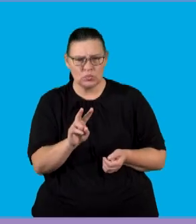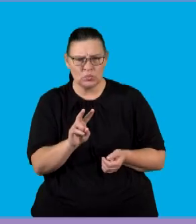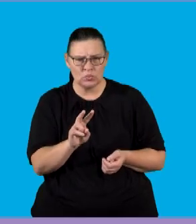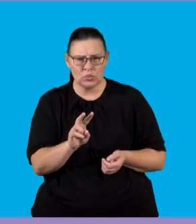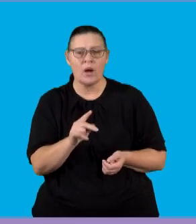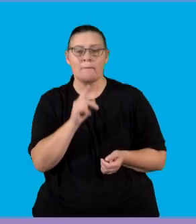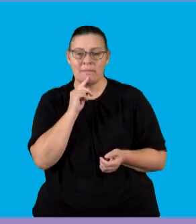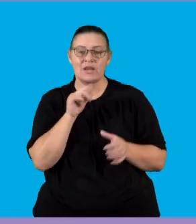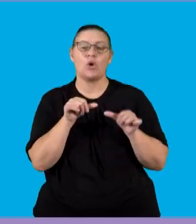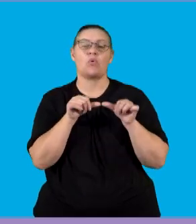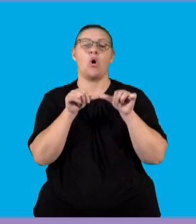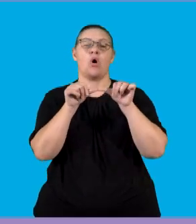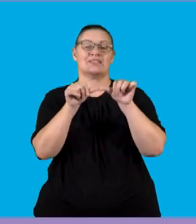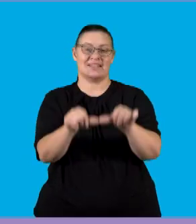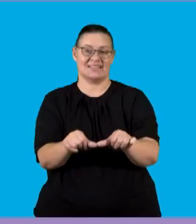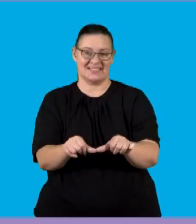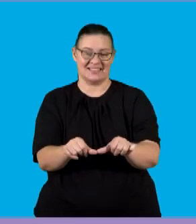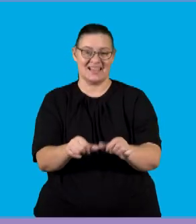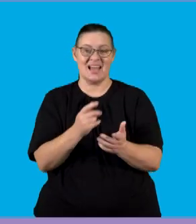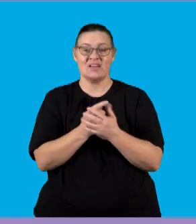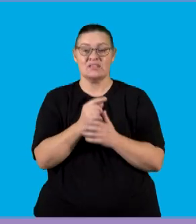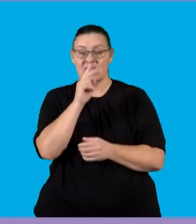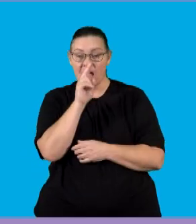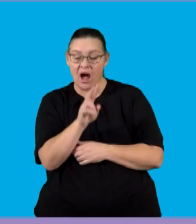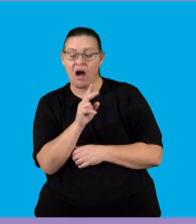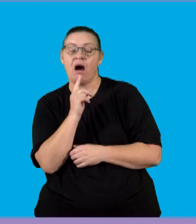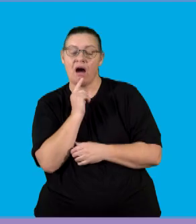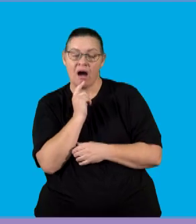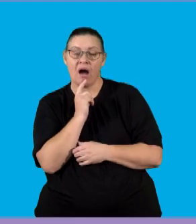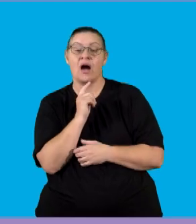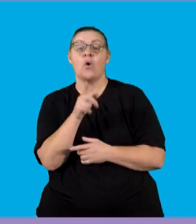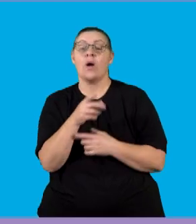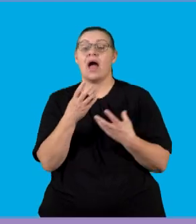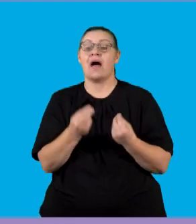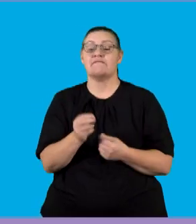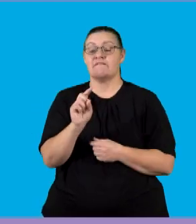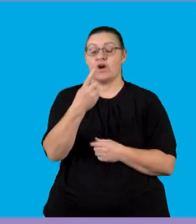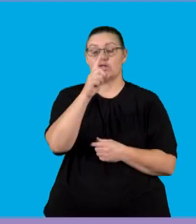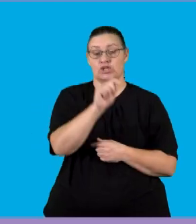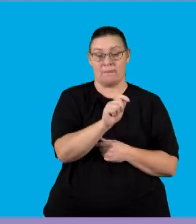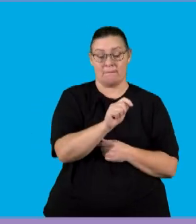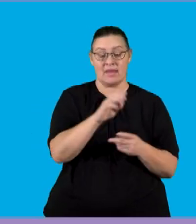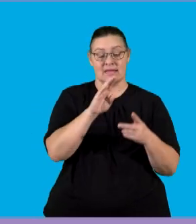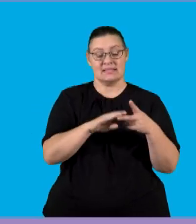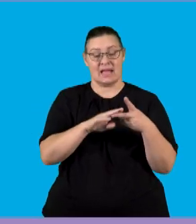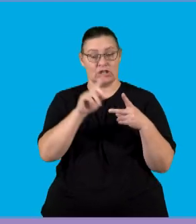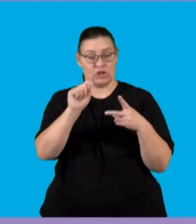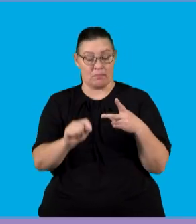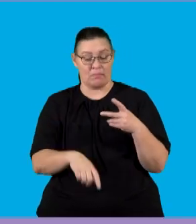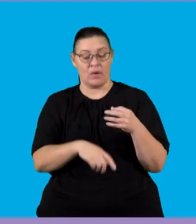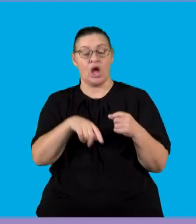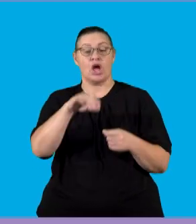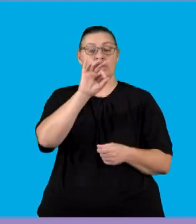Remember, 2 is that constant ratio. So as we are looking at our pattern there, we have our first term, our second